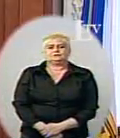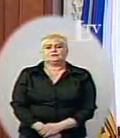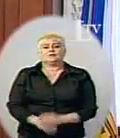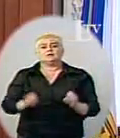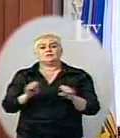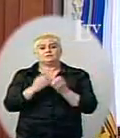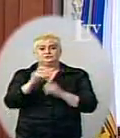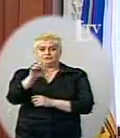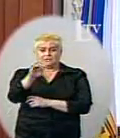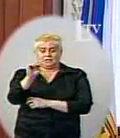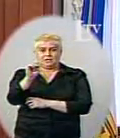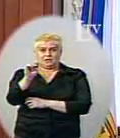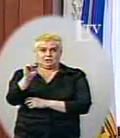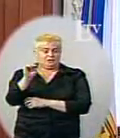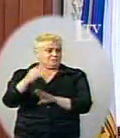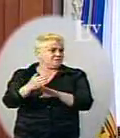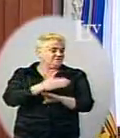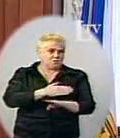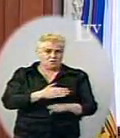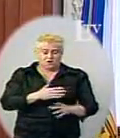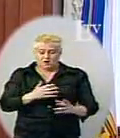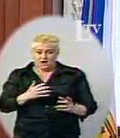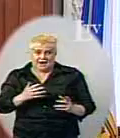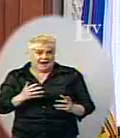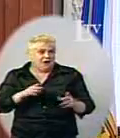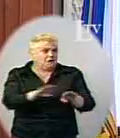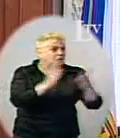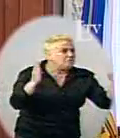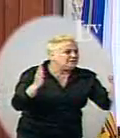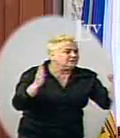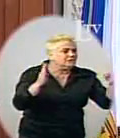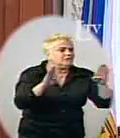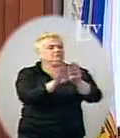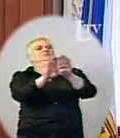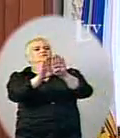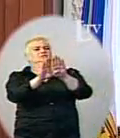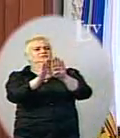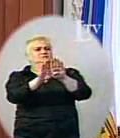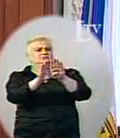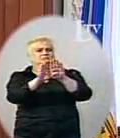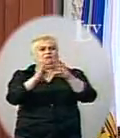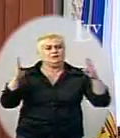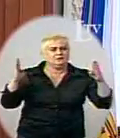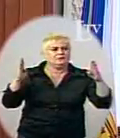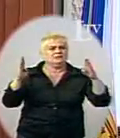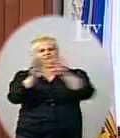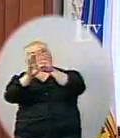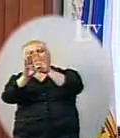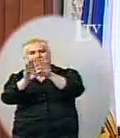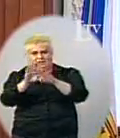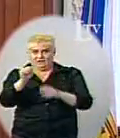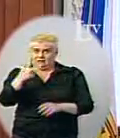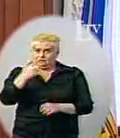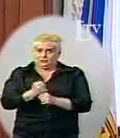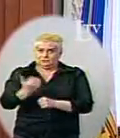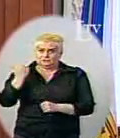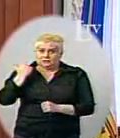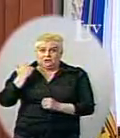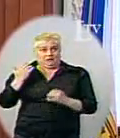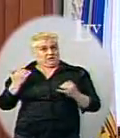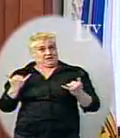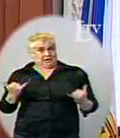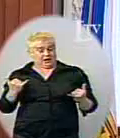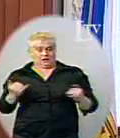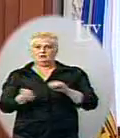Emergency care was hit or miss in communities across the province just 3 years ago. But